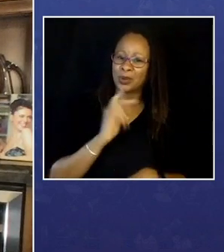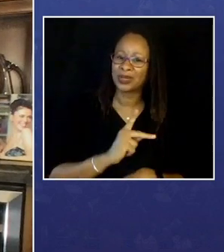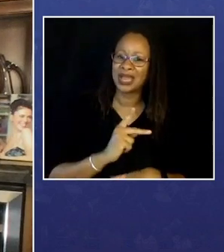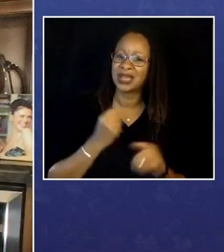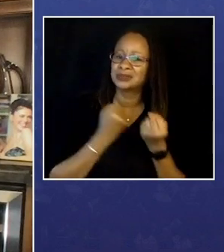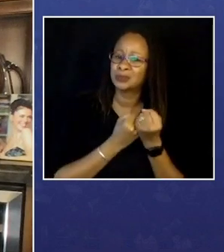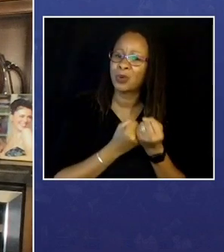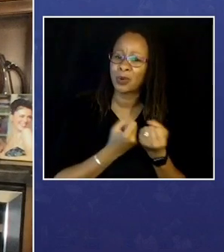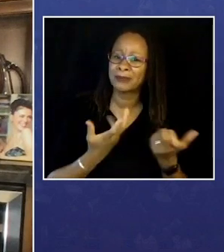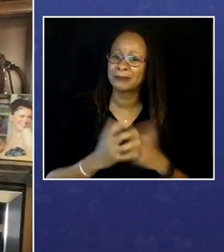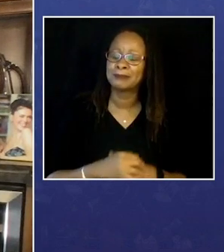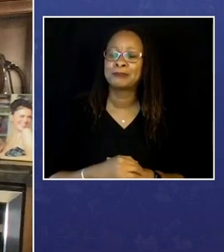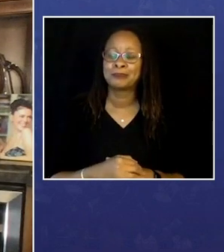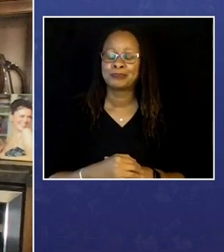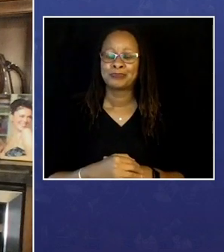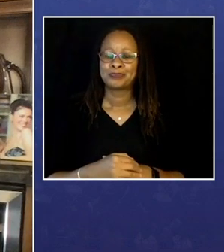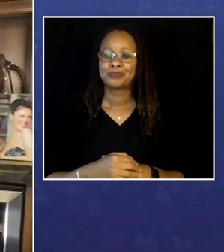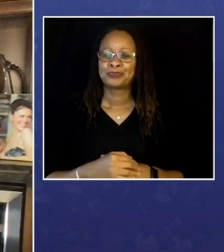was going to be okay.